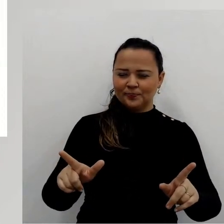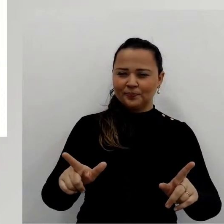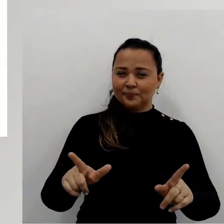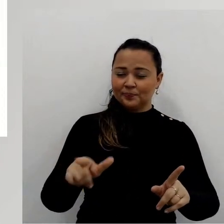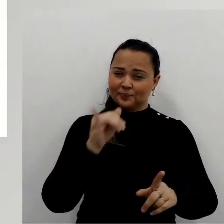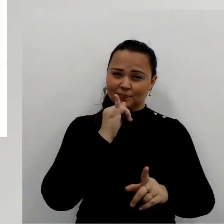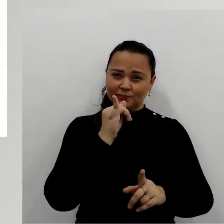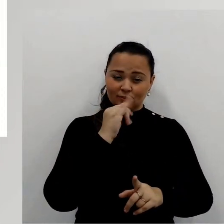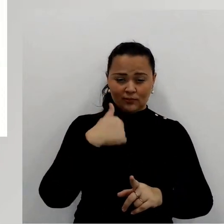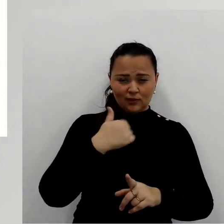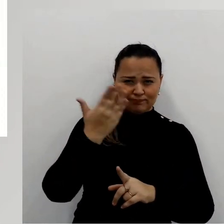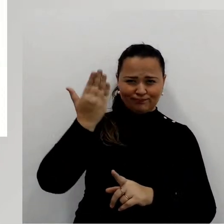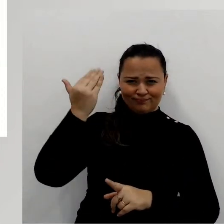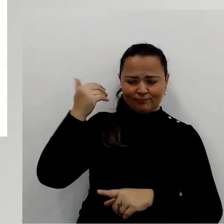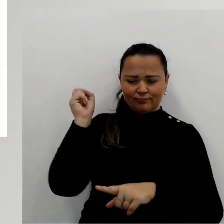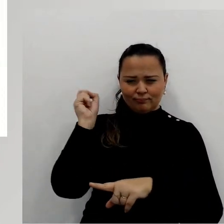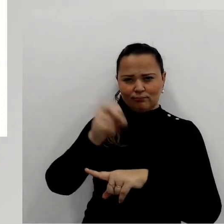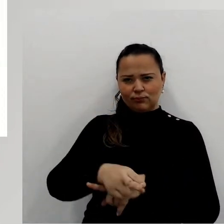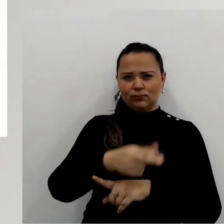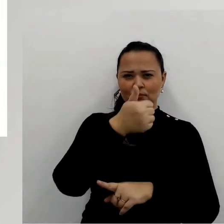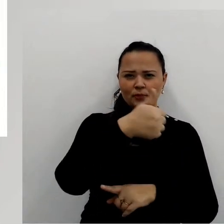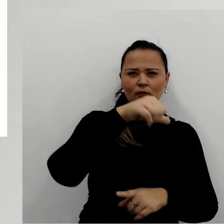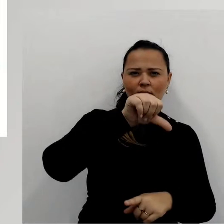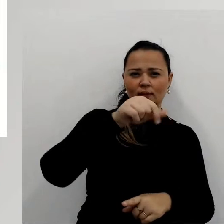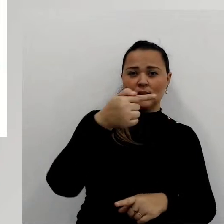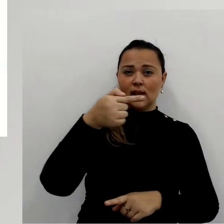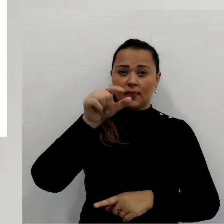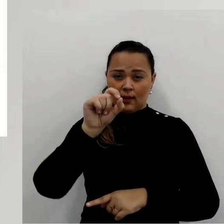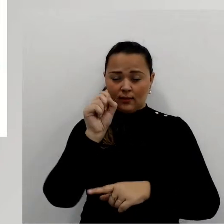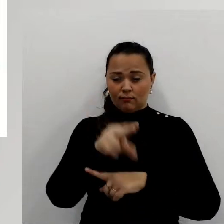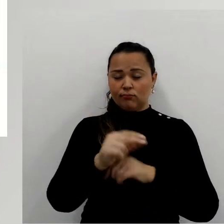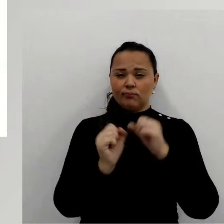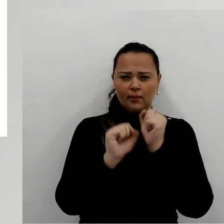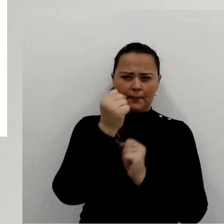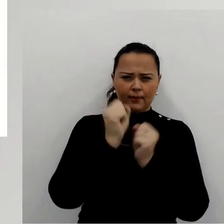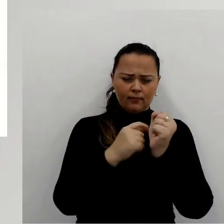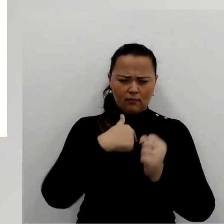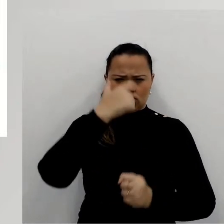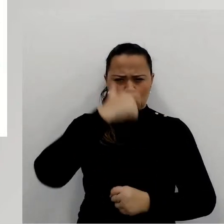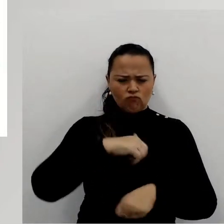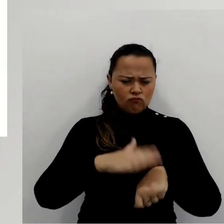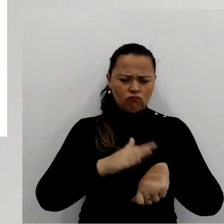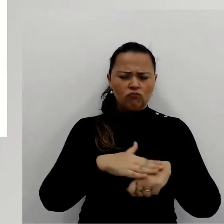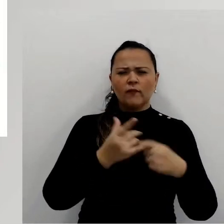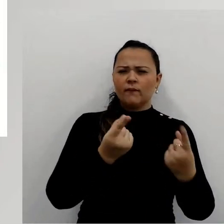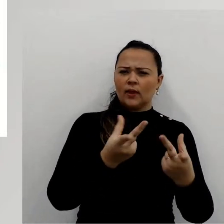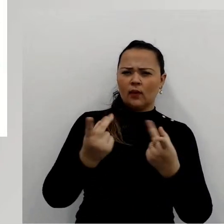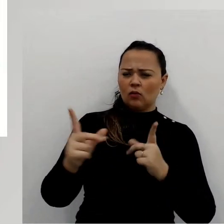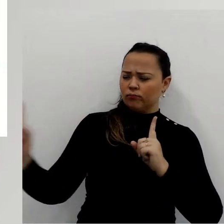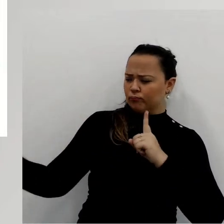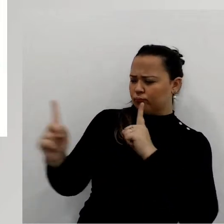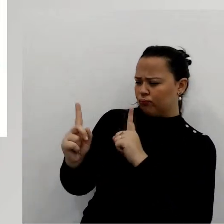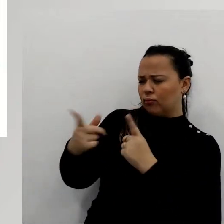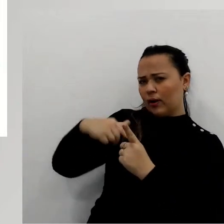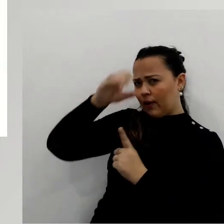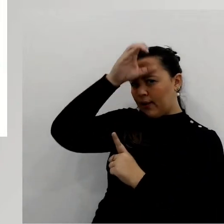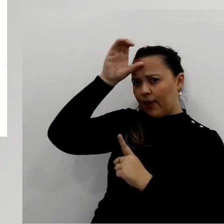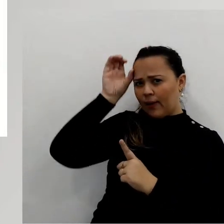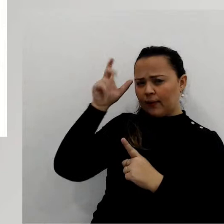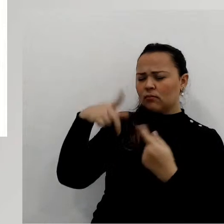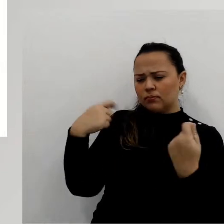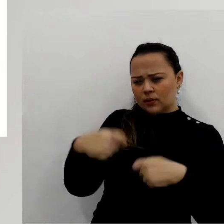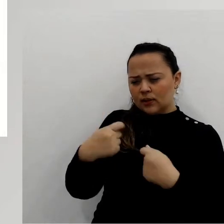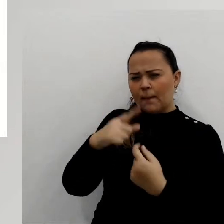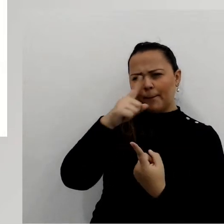1970s, as a salesperson, you would go to a client and you would bring them donuts, or you'd sit down over a lunch with